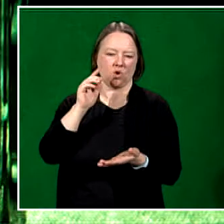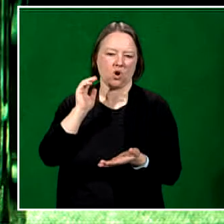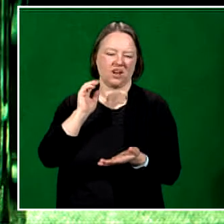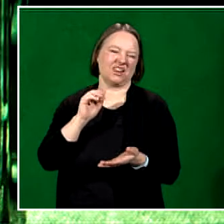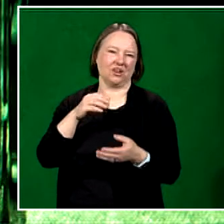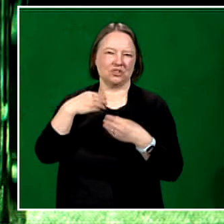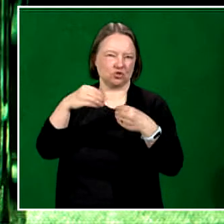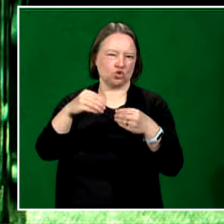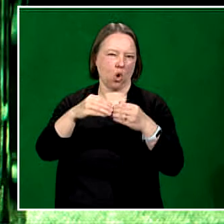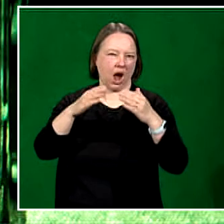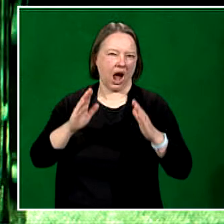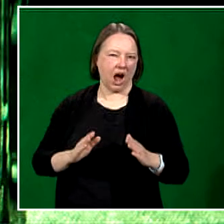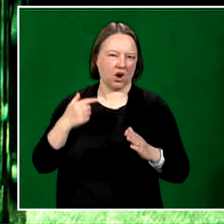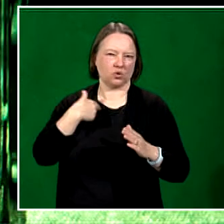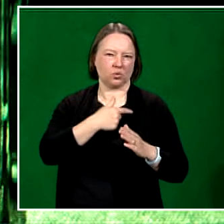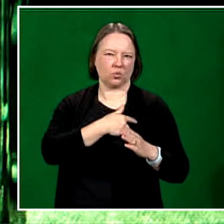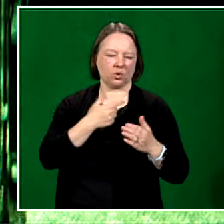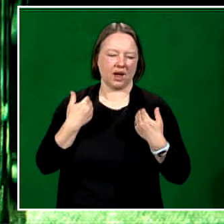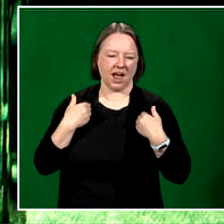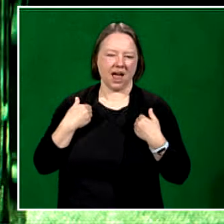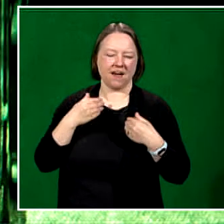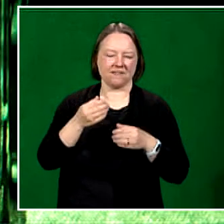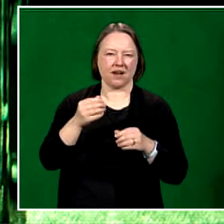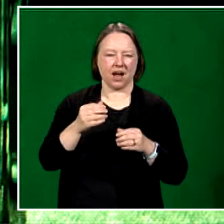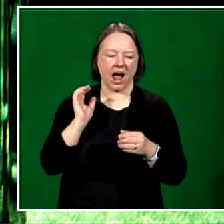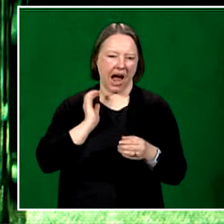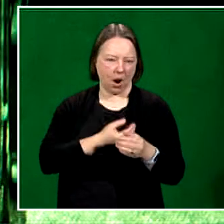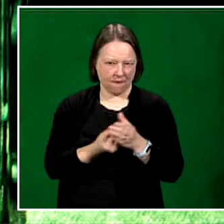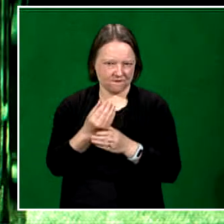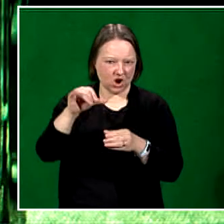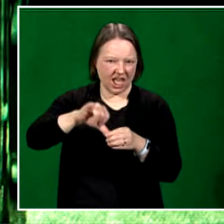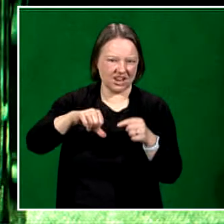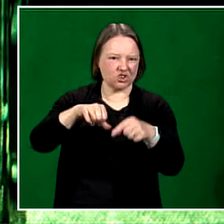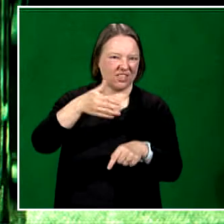storehouse, where we'll be having our fertilizer, so that we can just give